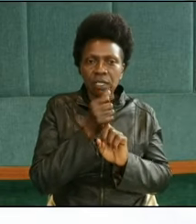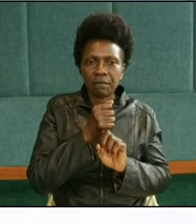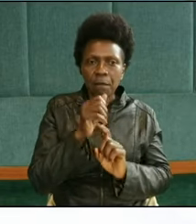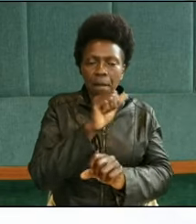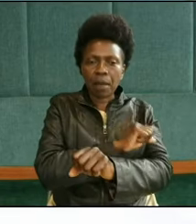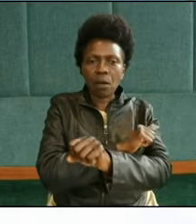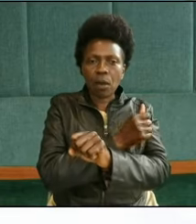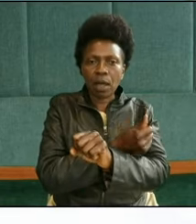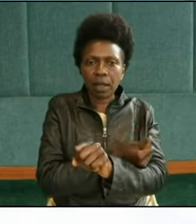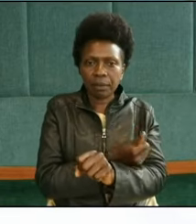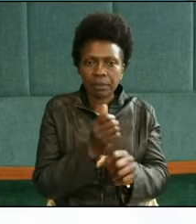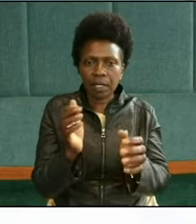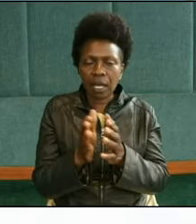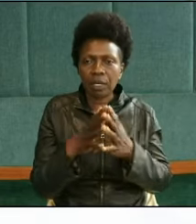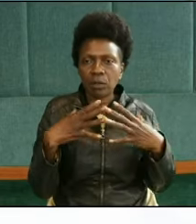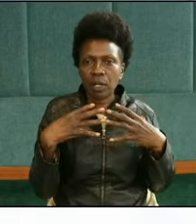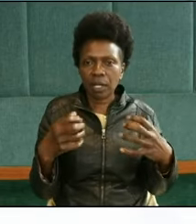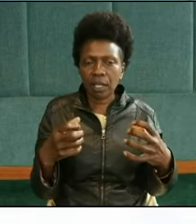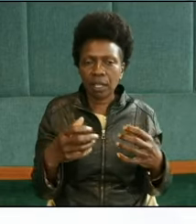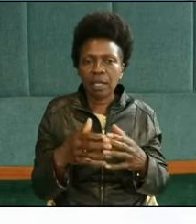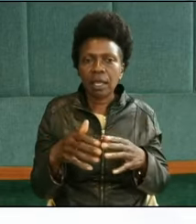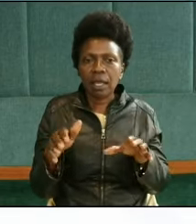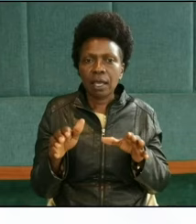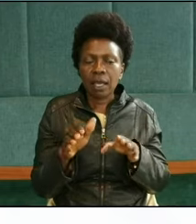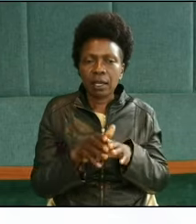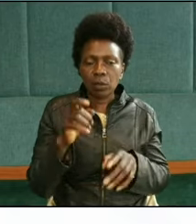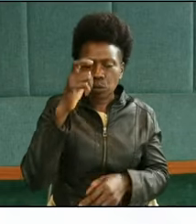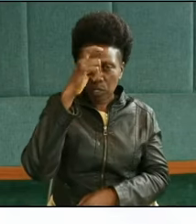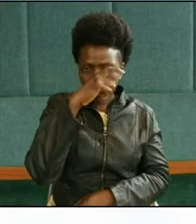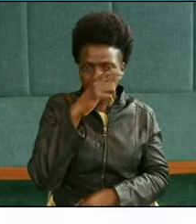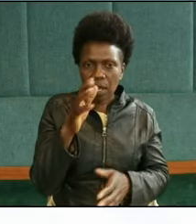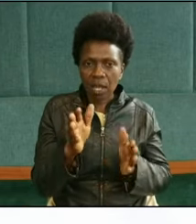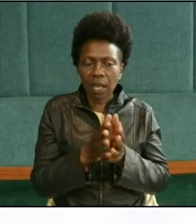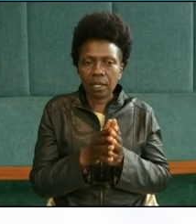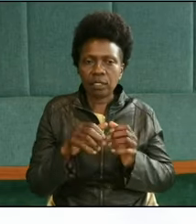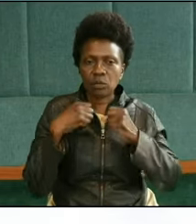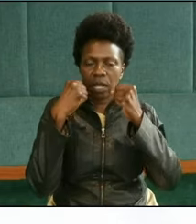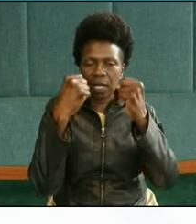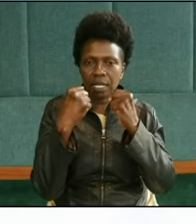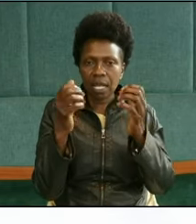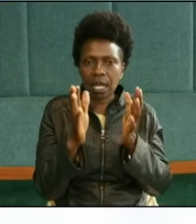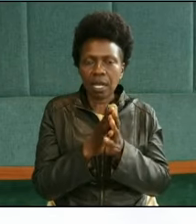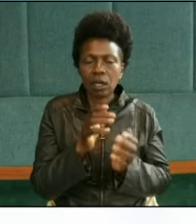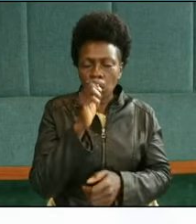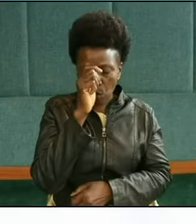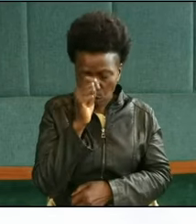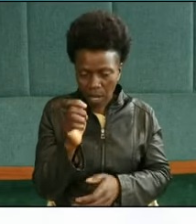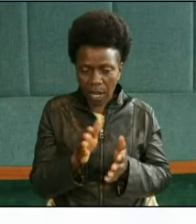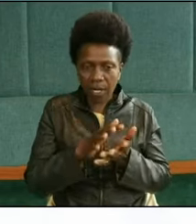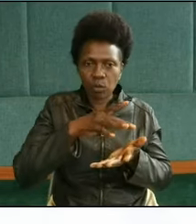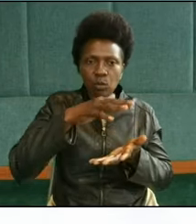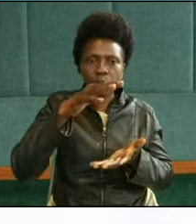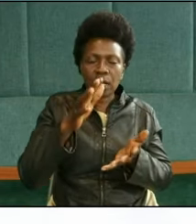power and wealth and wisdom and strength and honor and